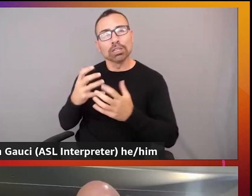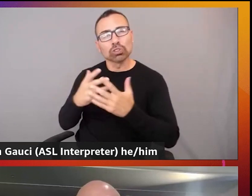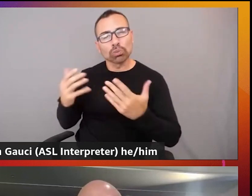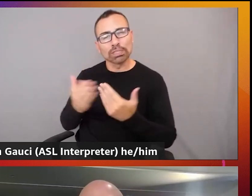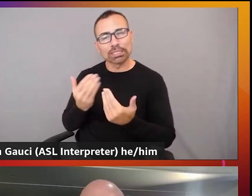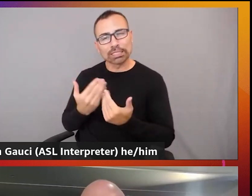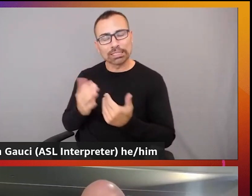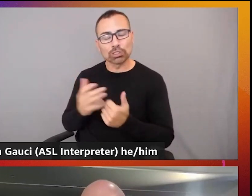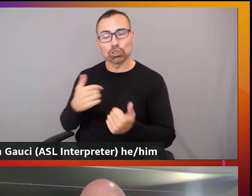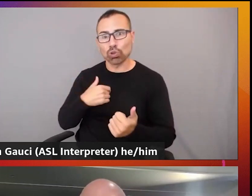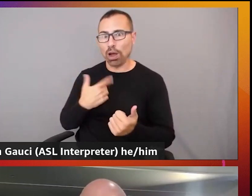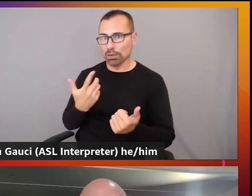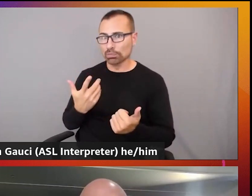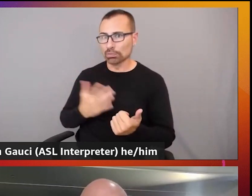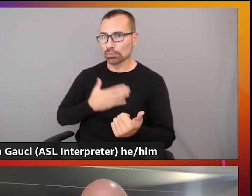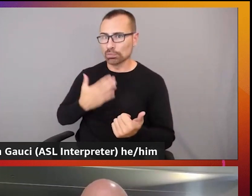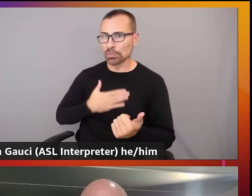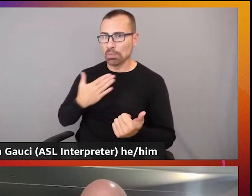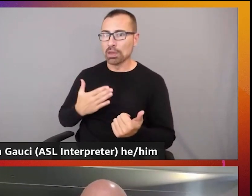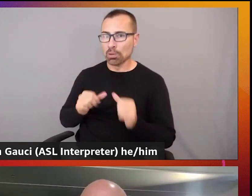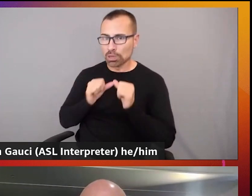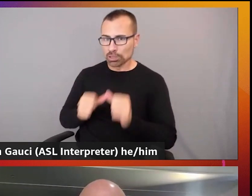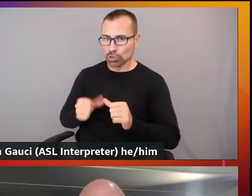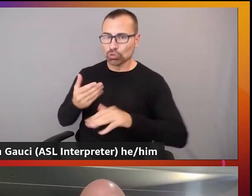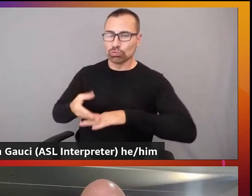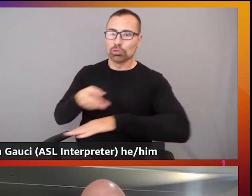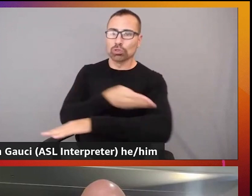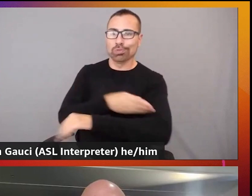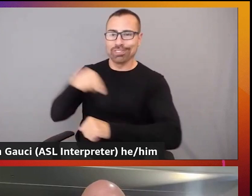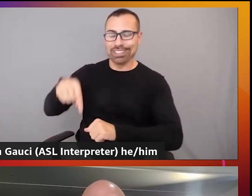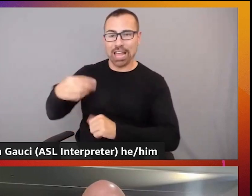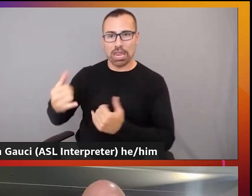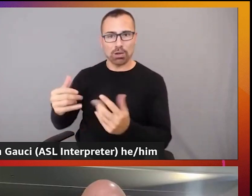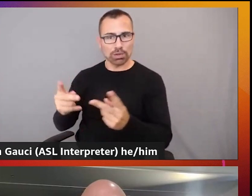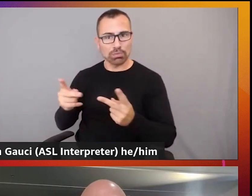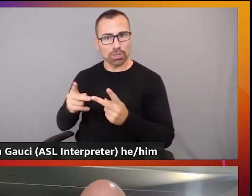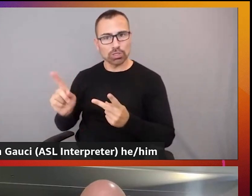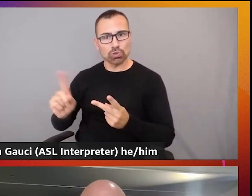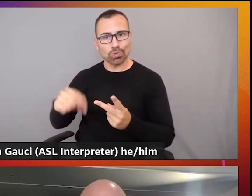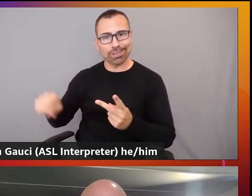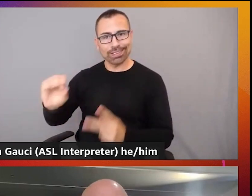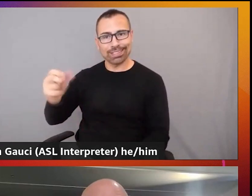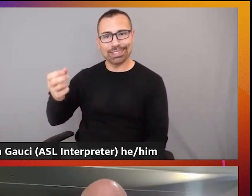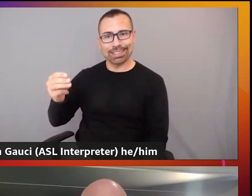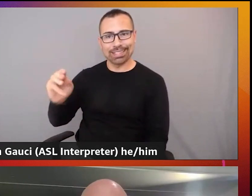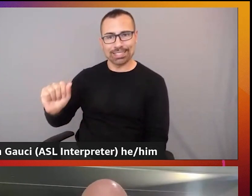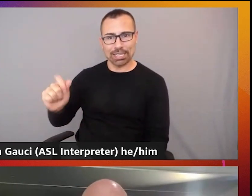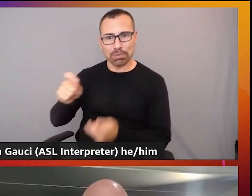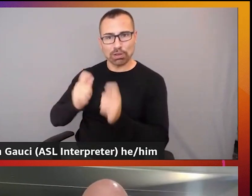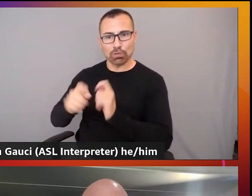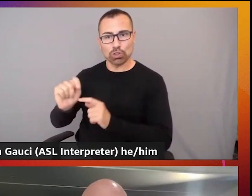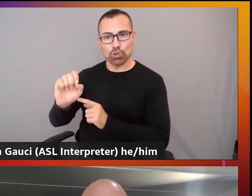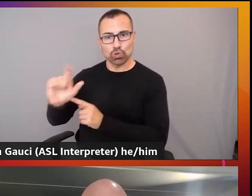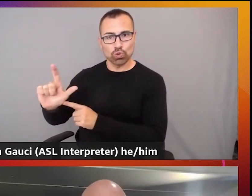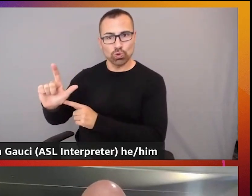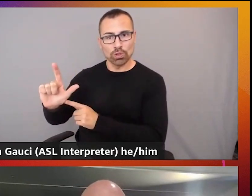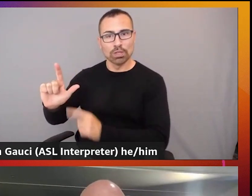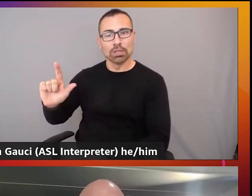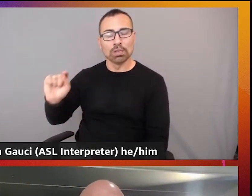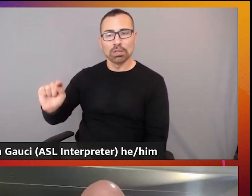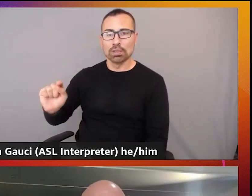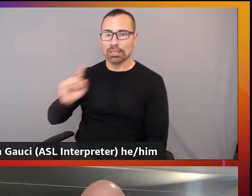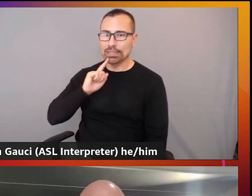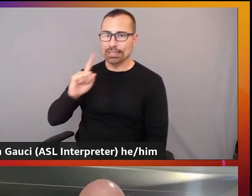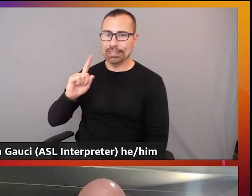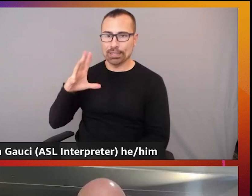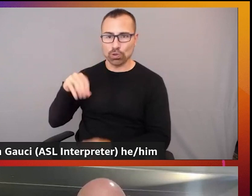iterate on this and are now at a place where the schema conversion tool is embedded in and